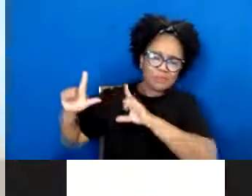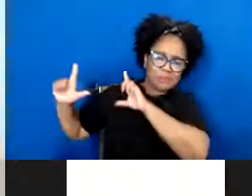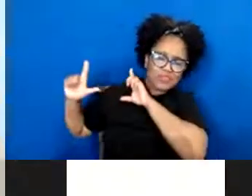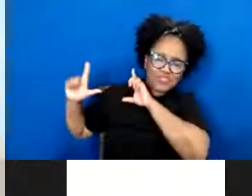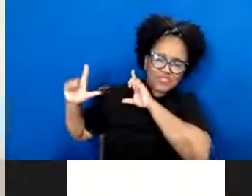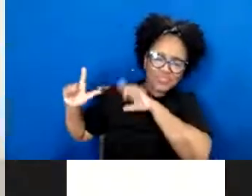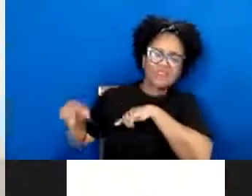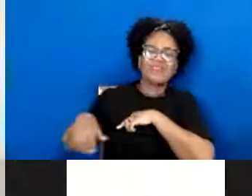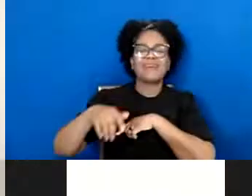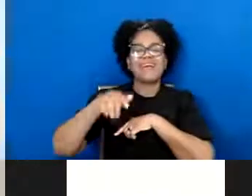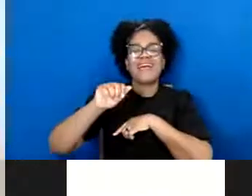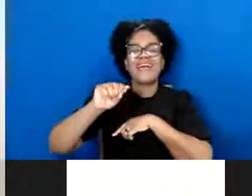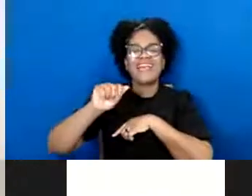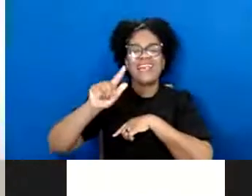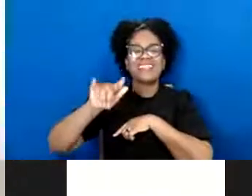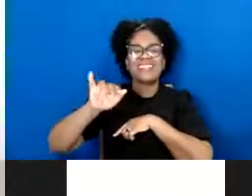yes.